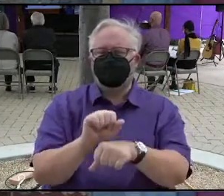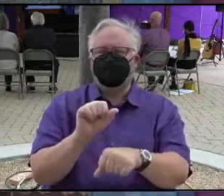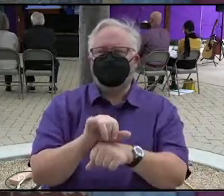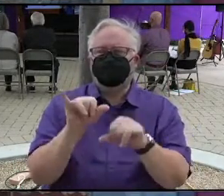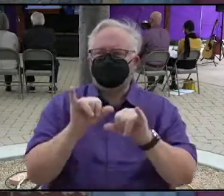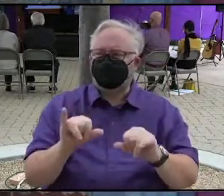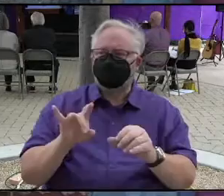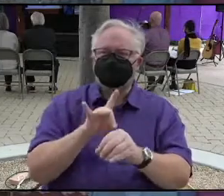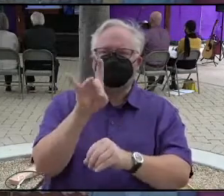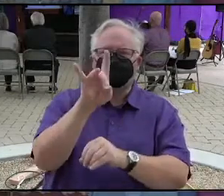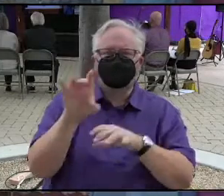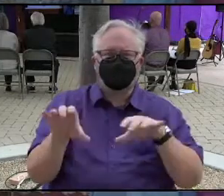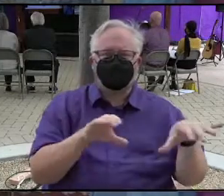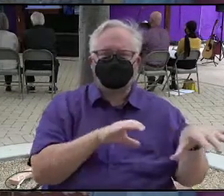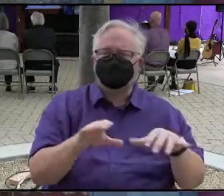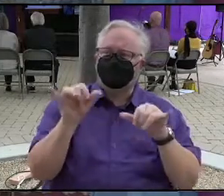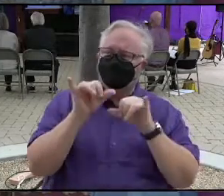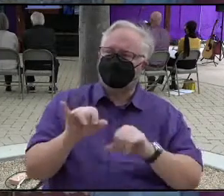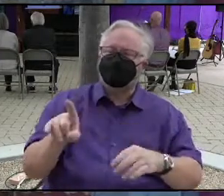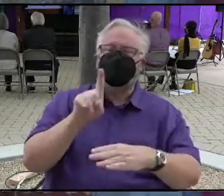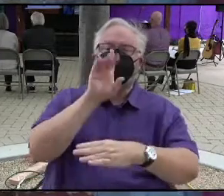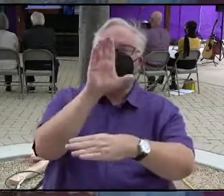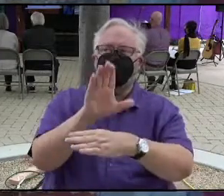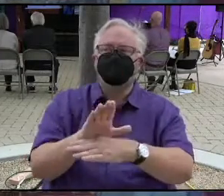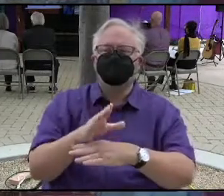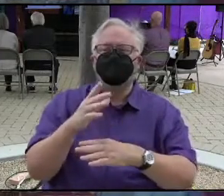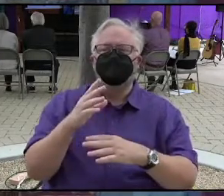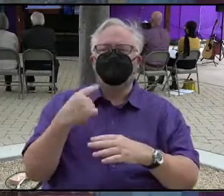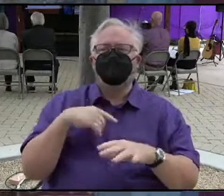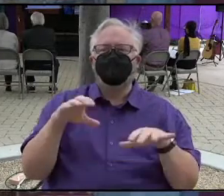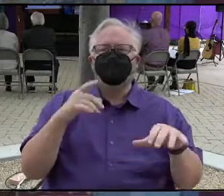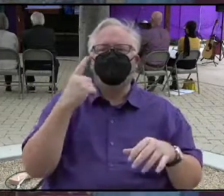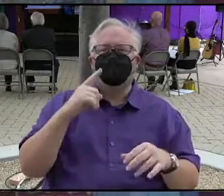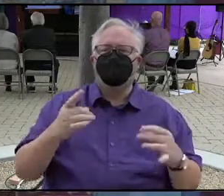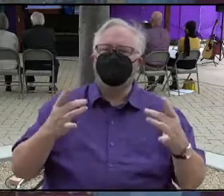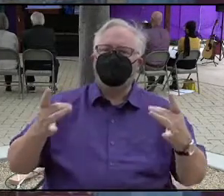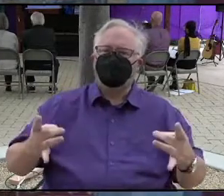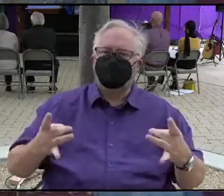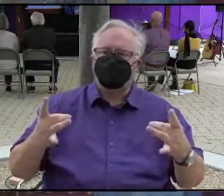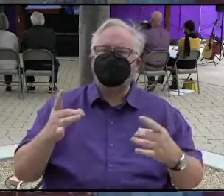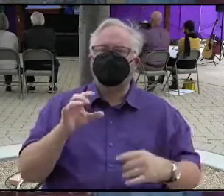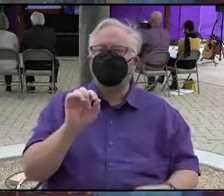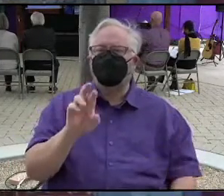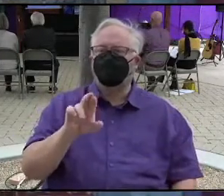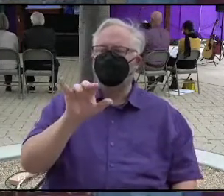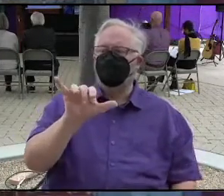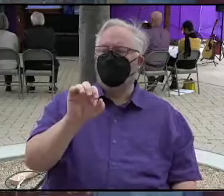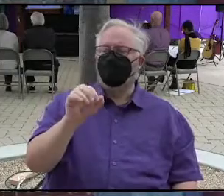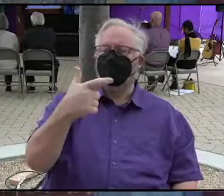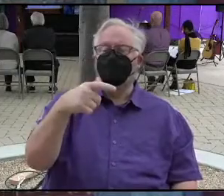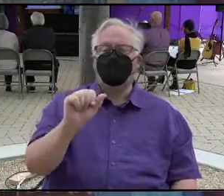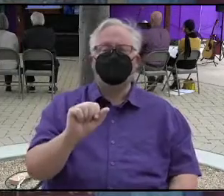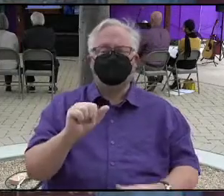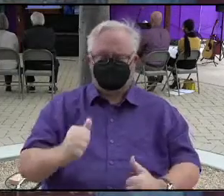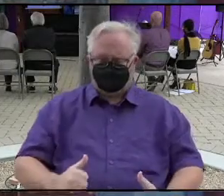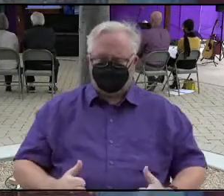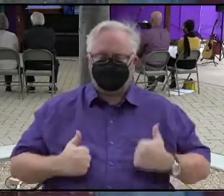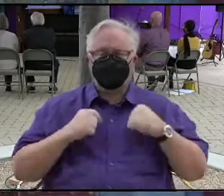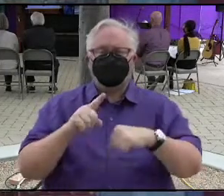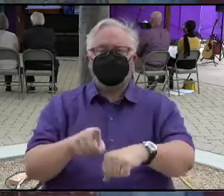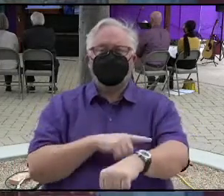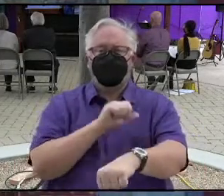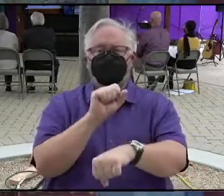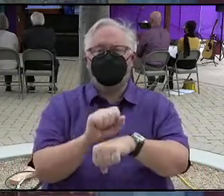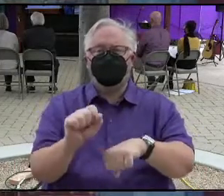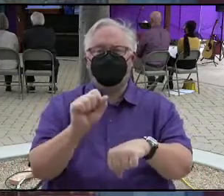devotion and reverence we give to our meditation or yoga practices. It's the work of a lifetime to dismantle the